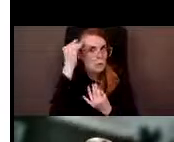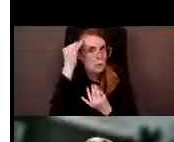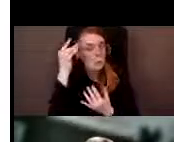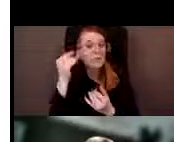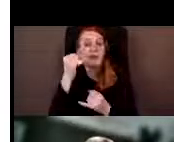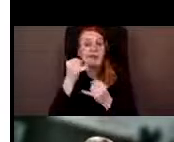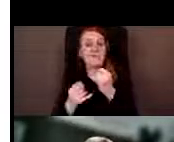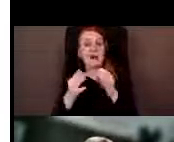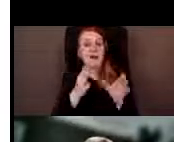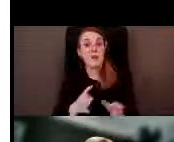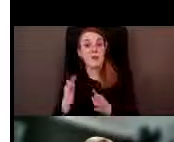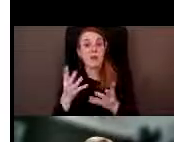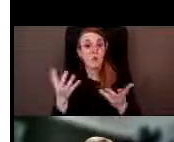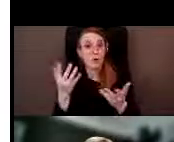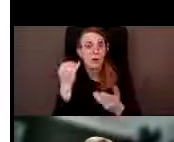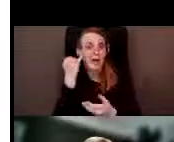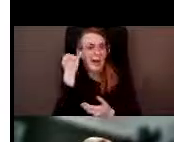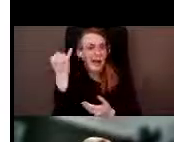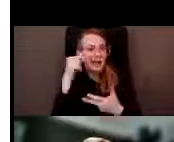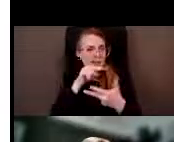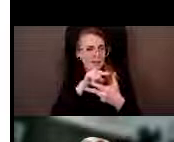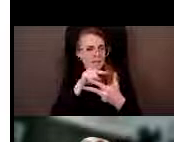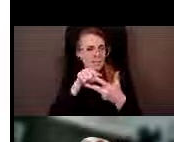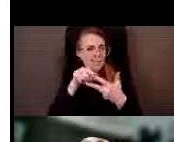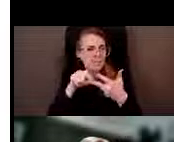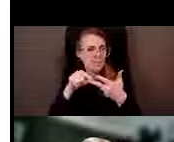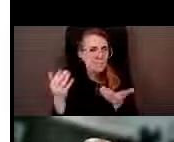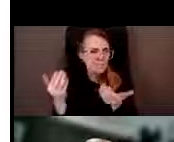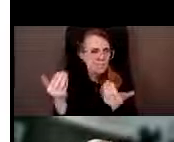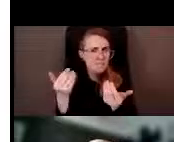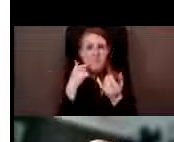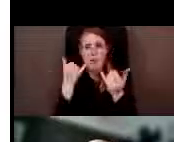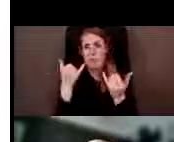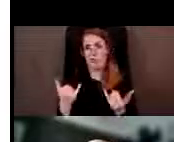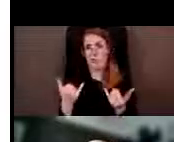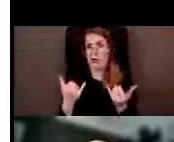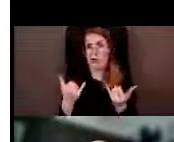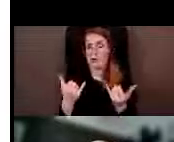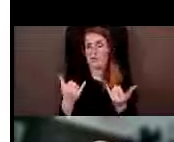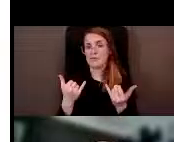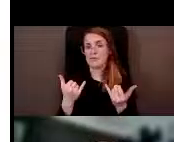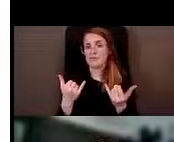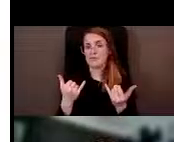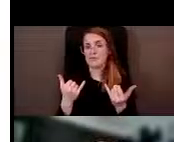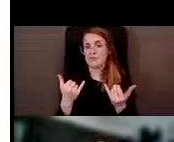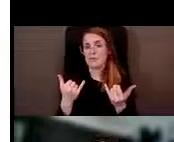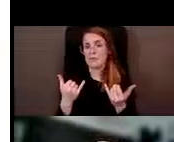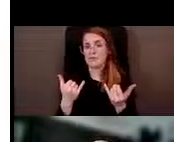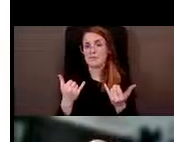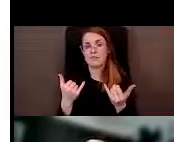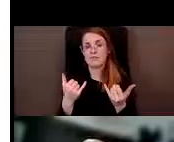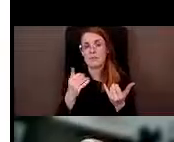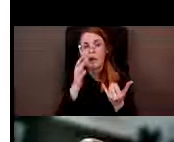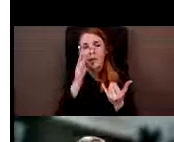of ideas contained in the 3 plans that you will see tonight, will be